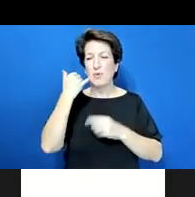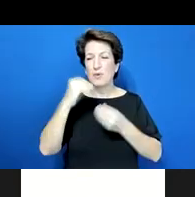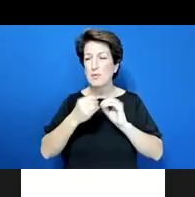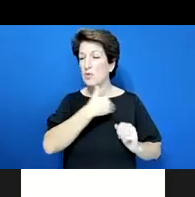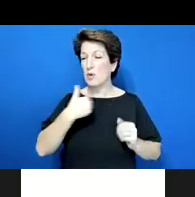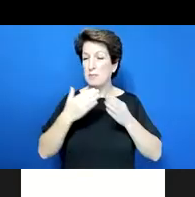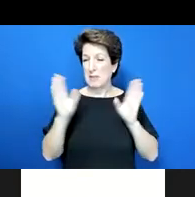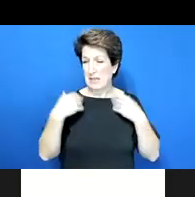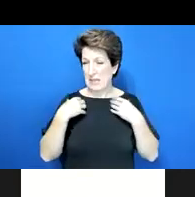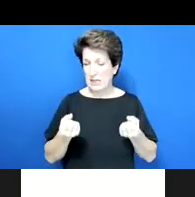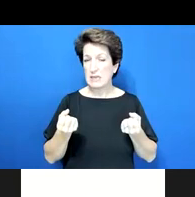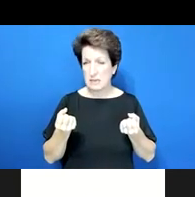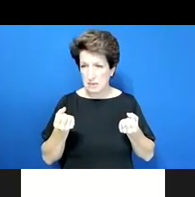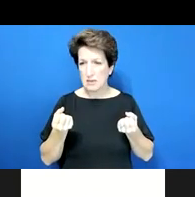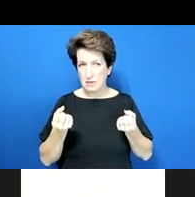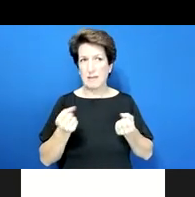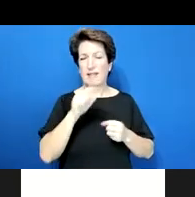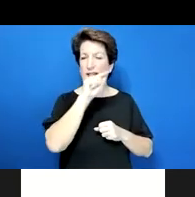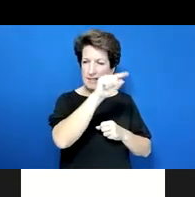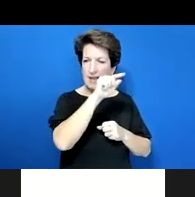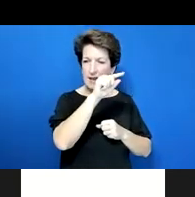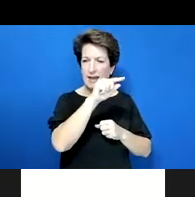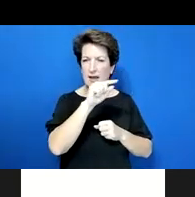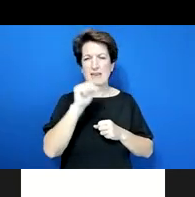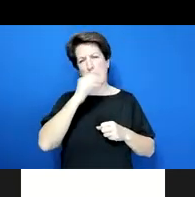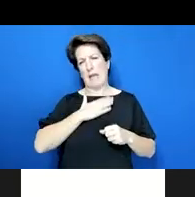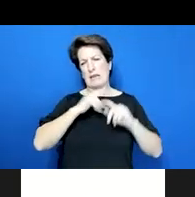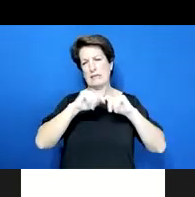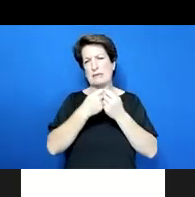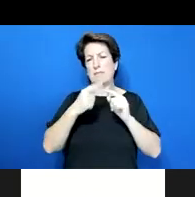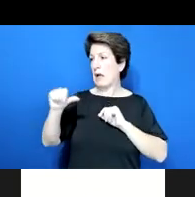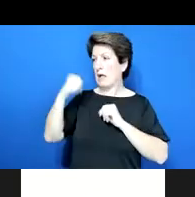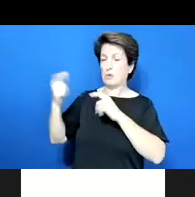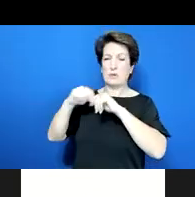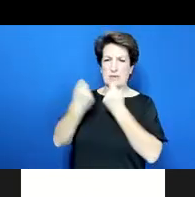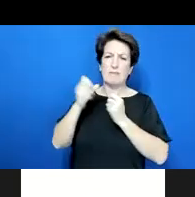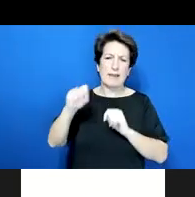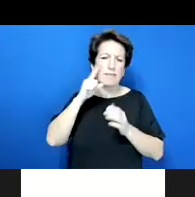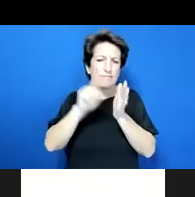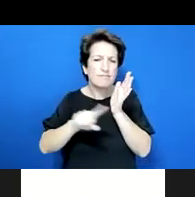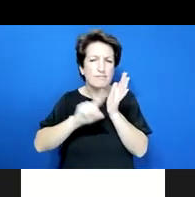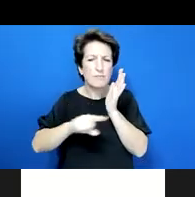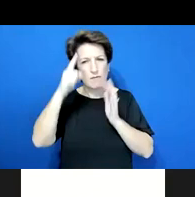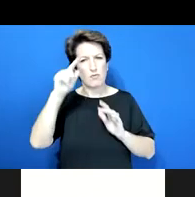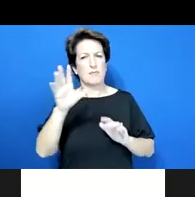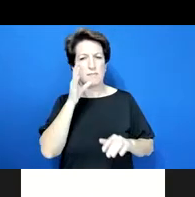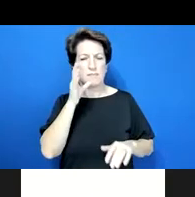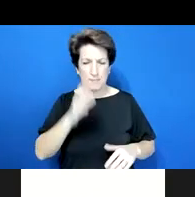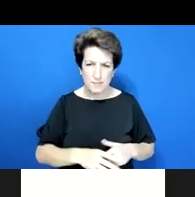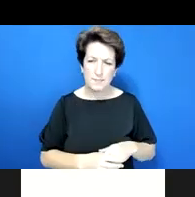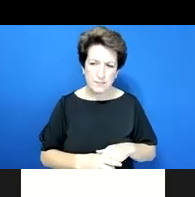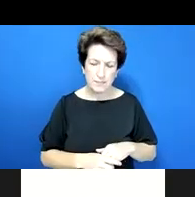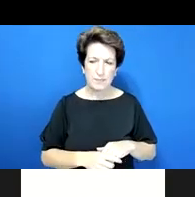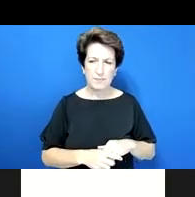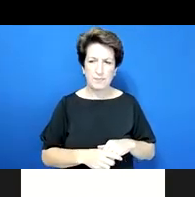can have someone, it's not my team, but someone on another team take a look. So, you know, if the